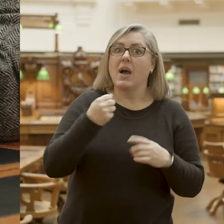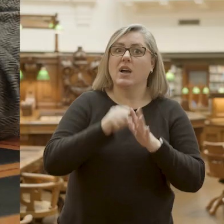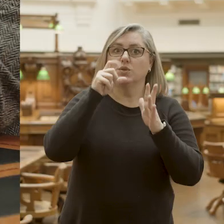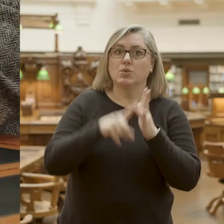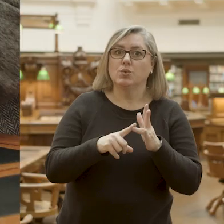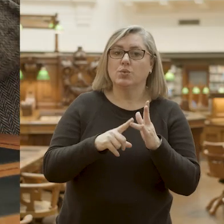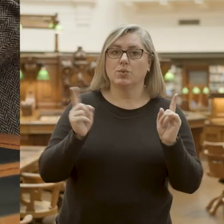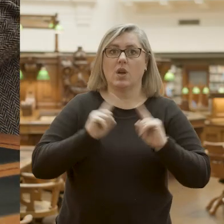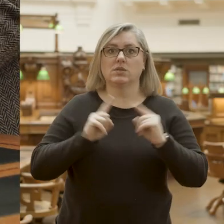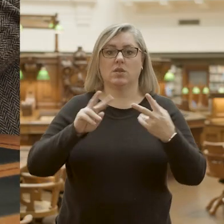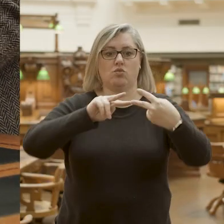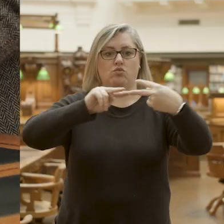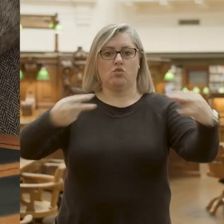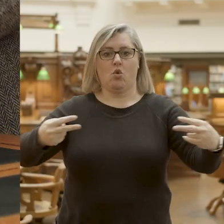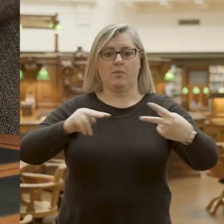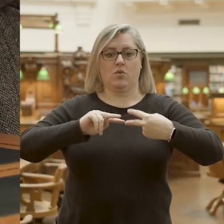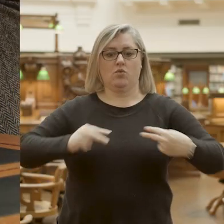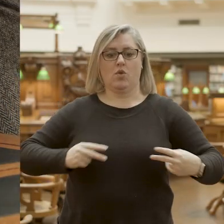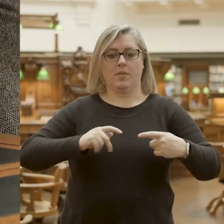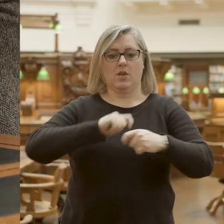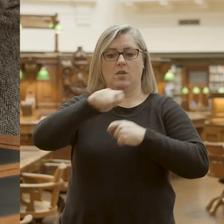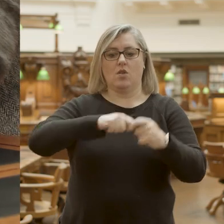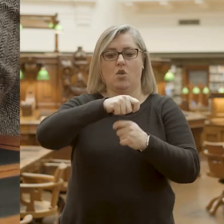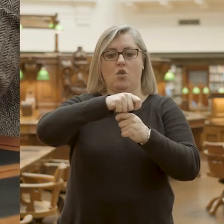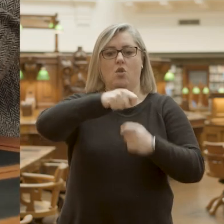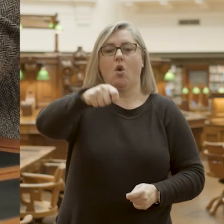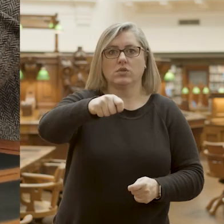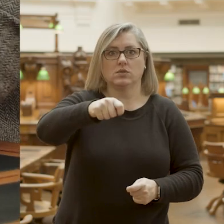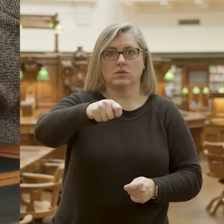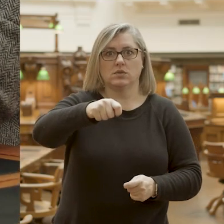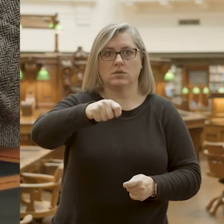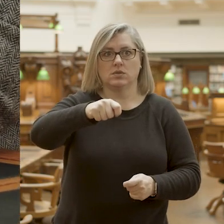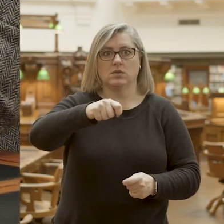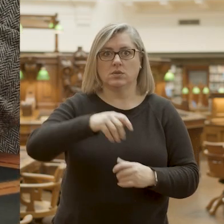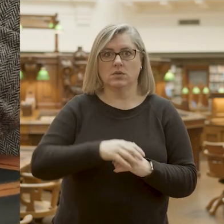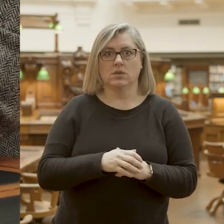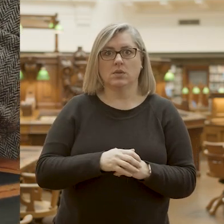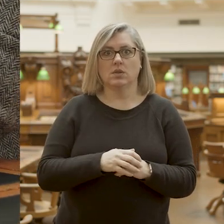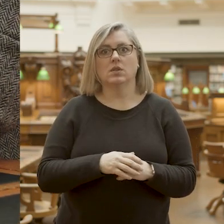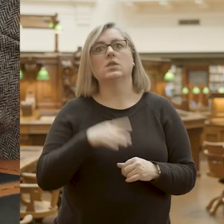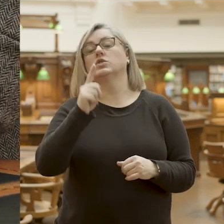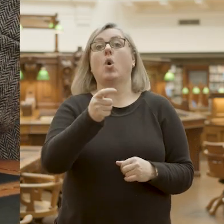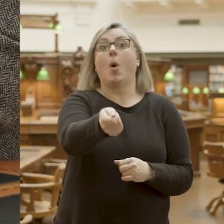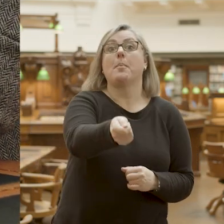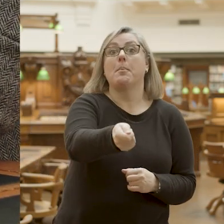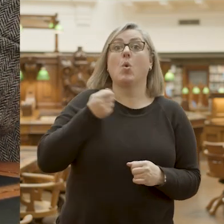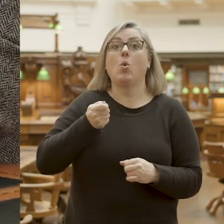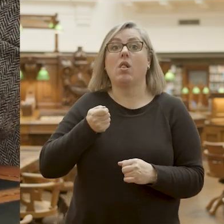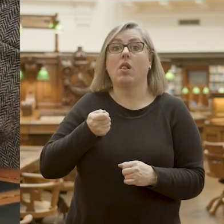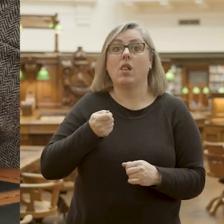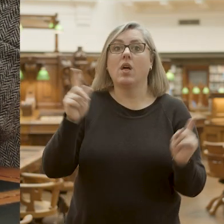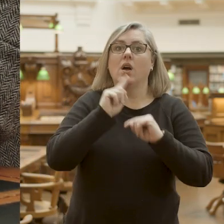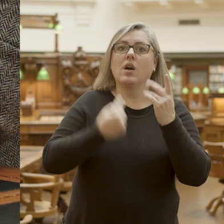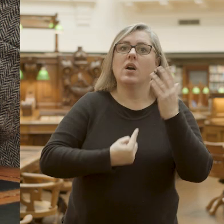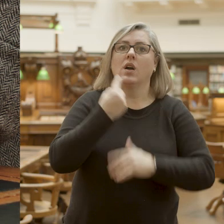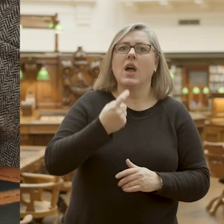pieces and tie a knot in them, just like that. Yeah? So now when I pull, what